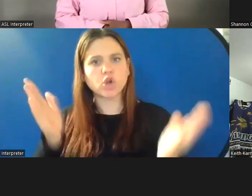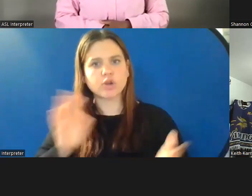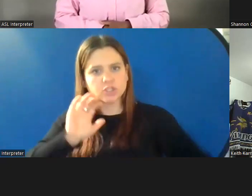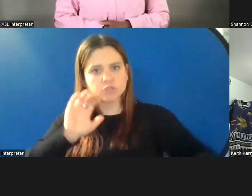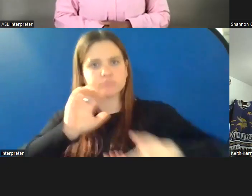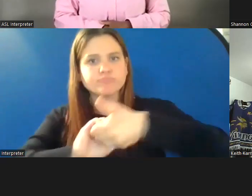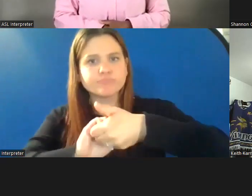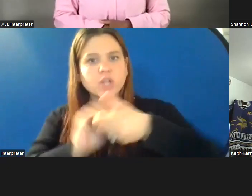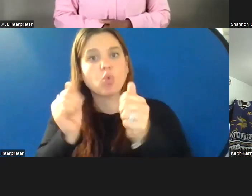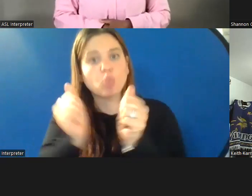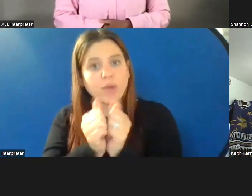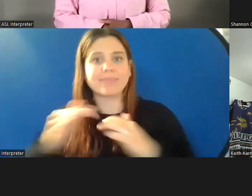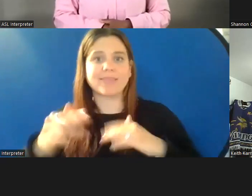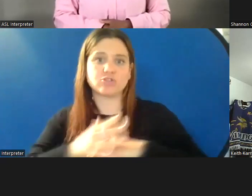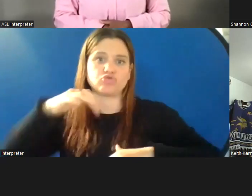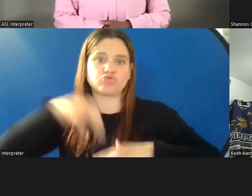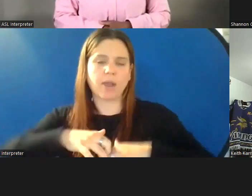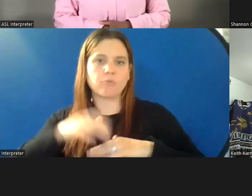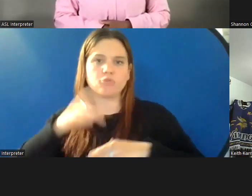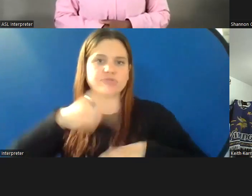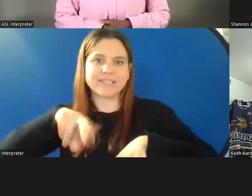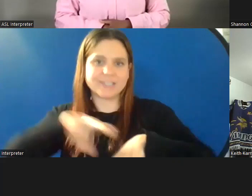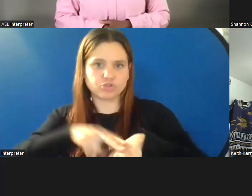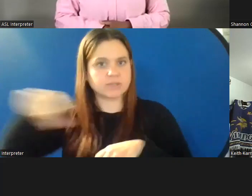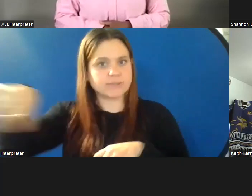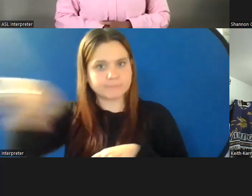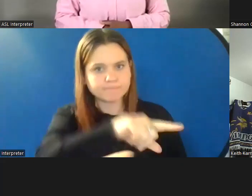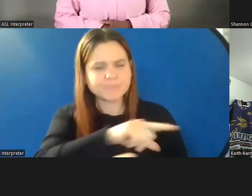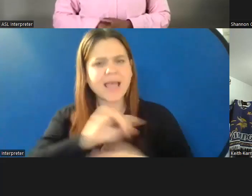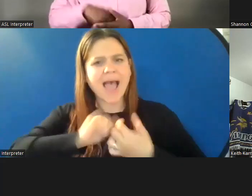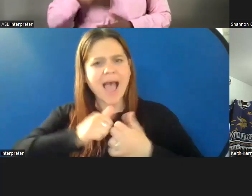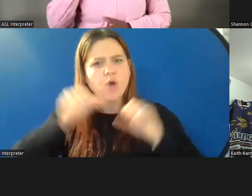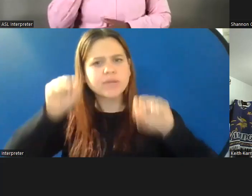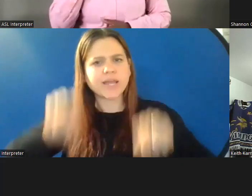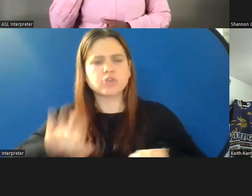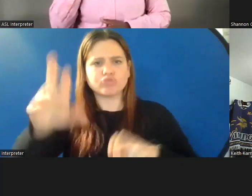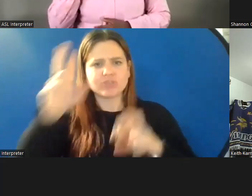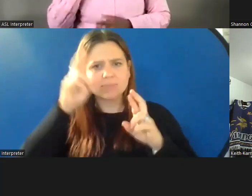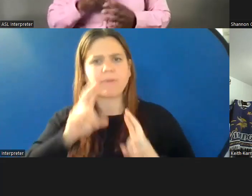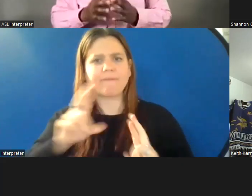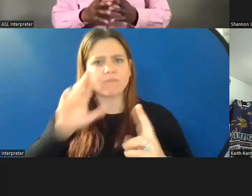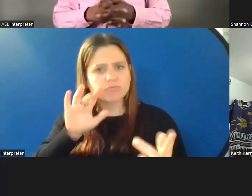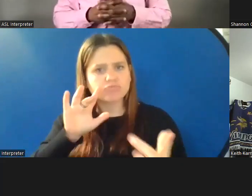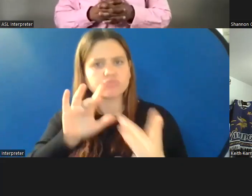nations? This person is writing from Appleton, Wisconsin.